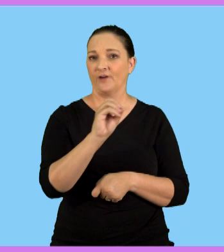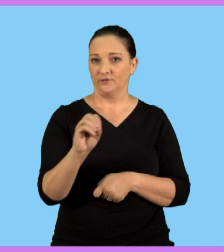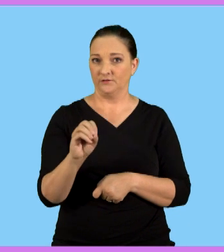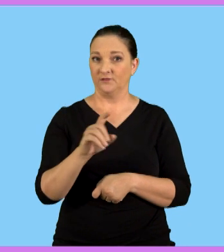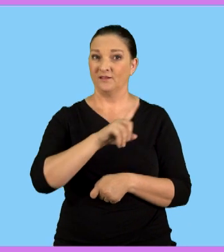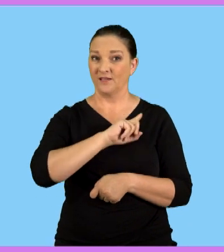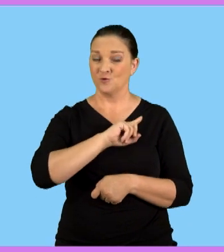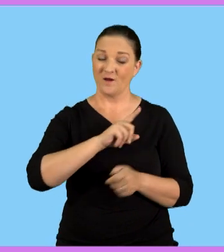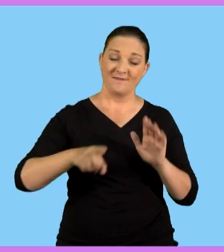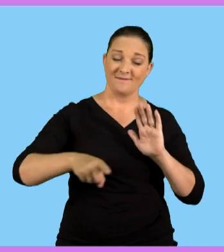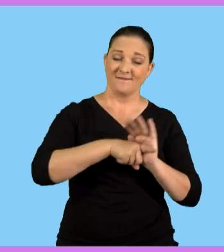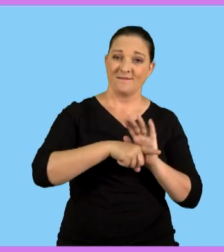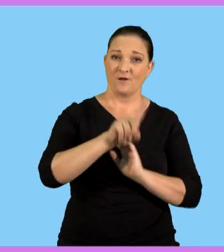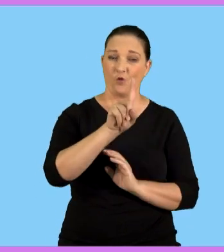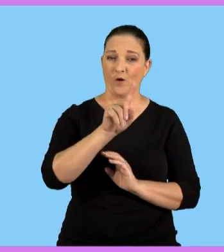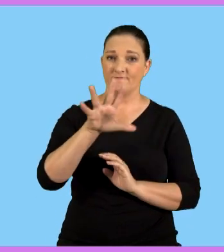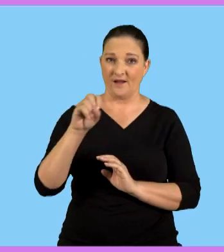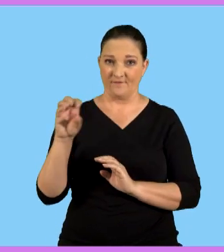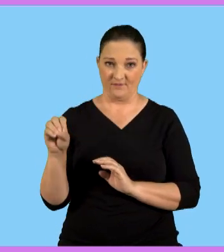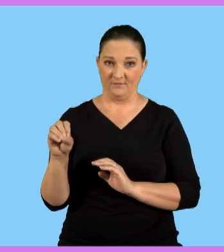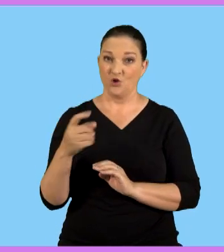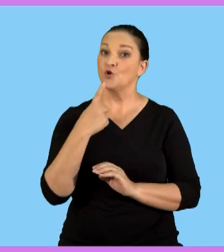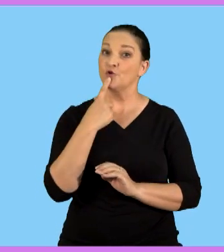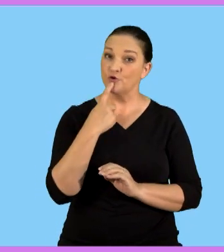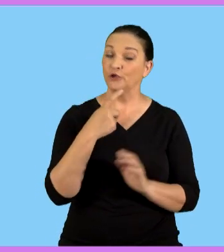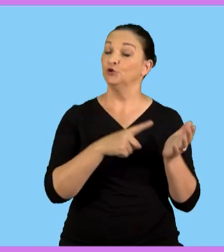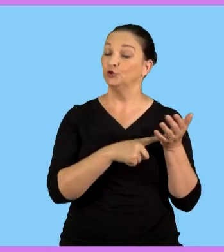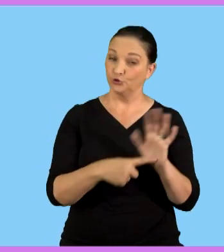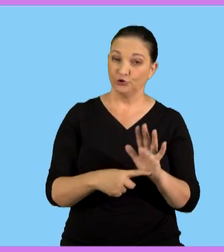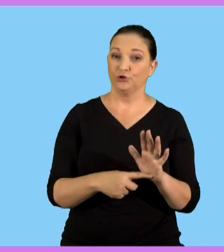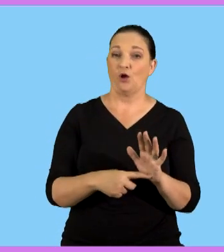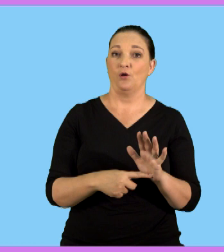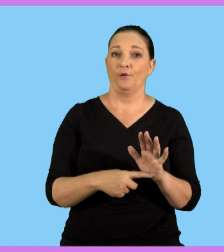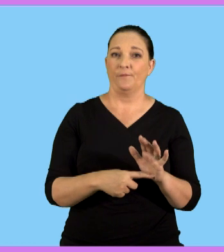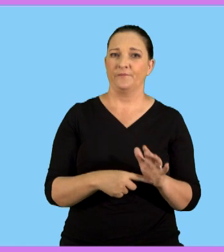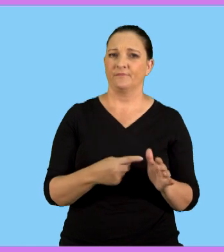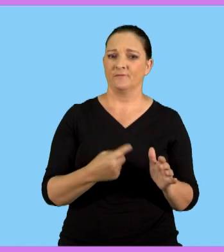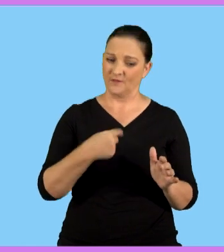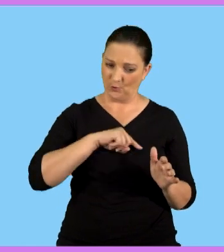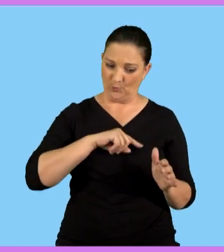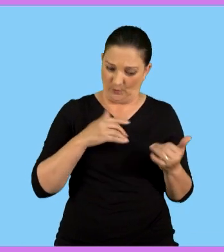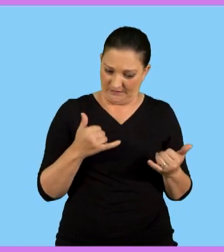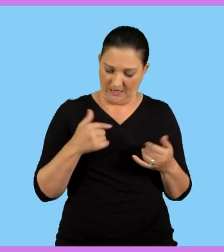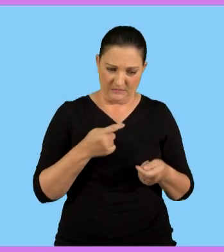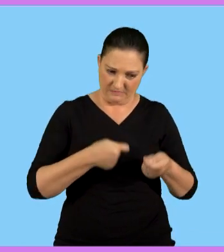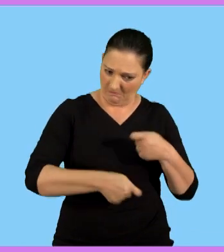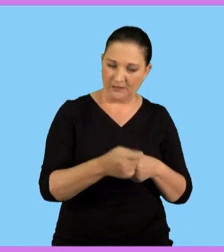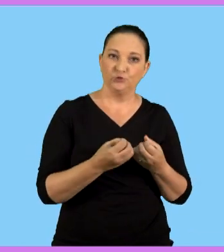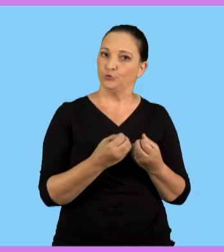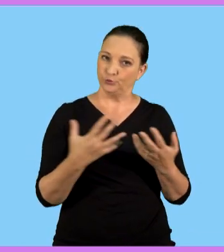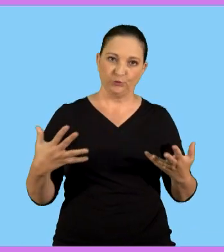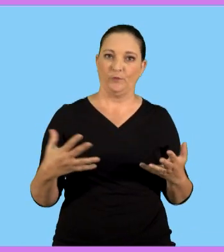negative 1,500 Rand. I've put it in red as well to show that we are actually spent too much money there.